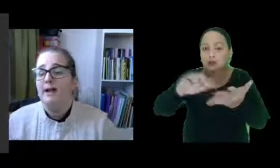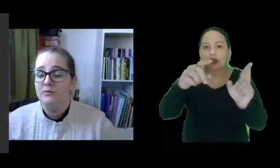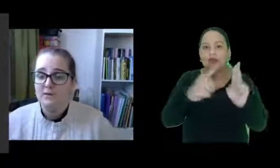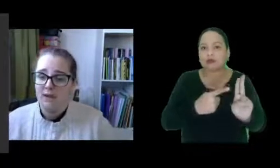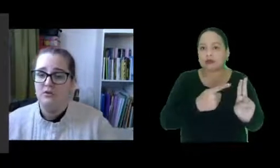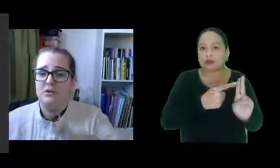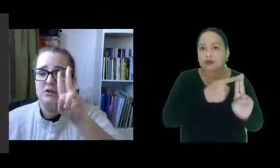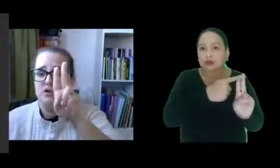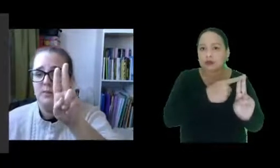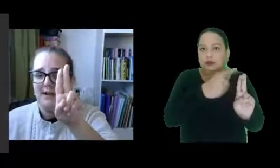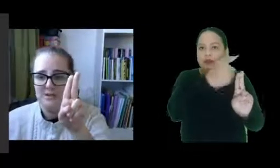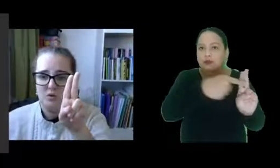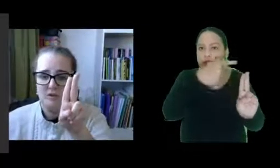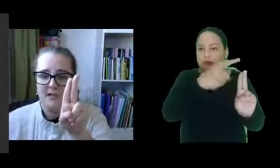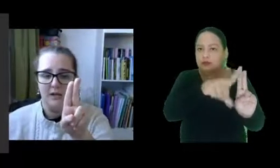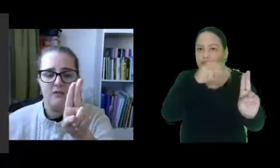Braille on the fingers.